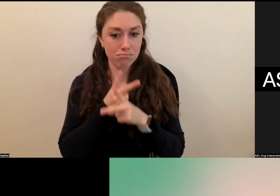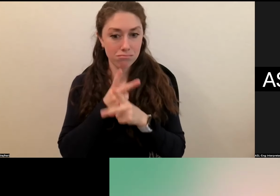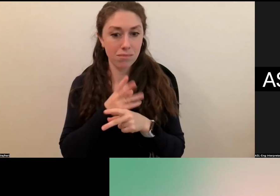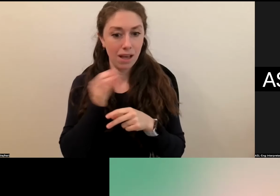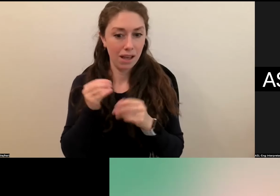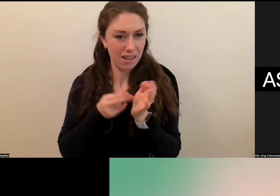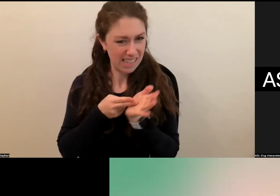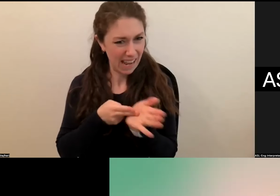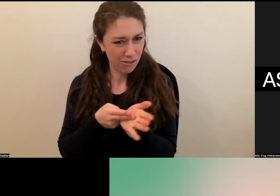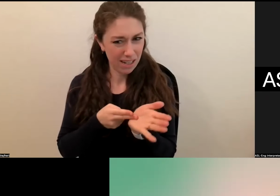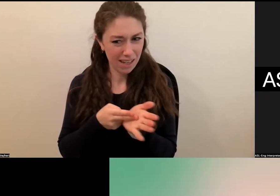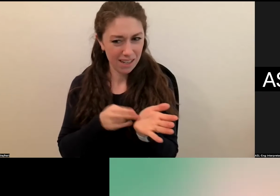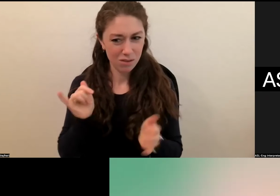integrity,